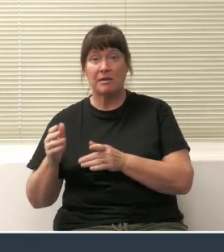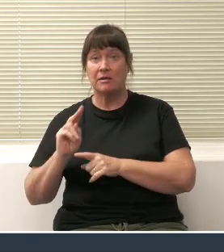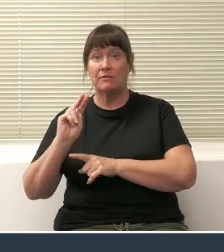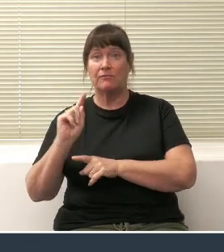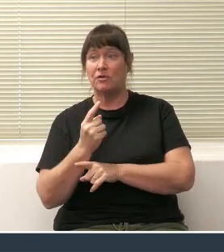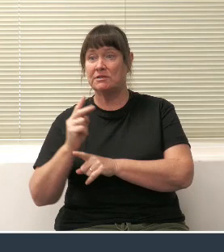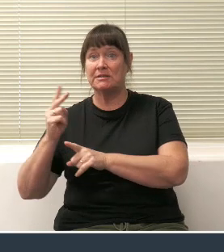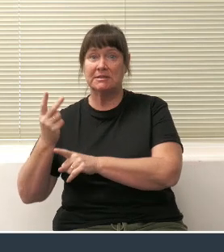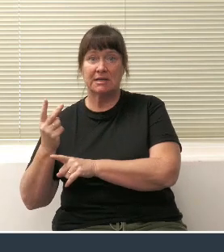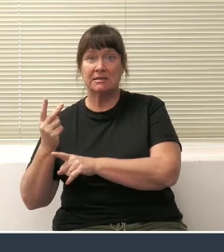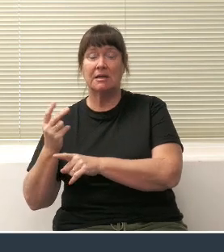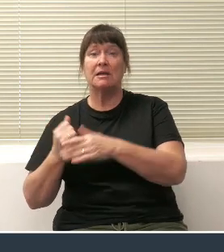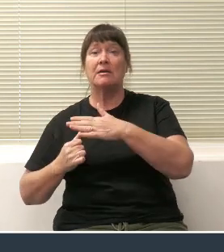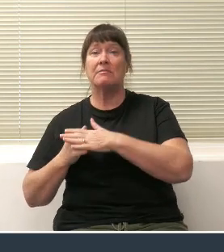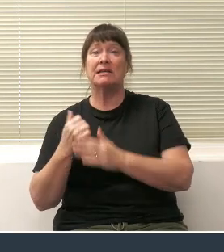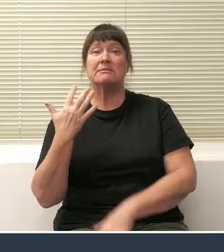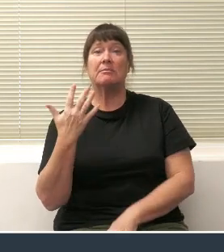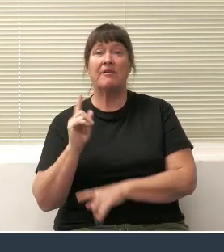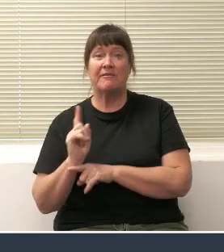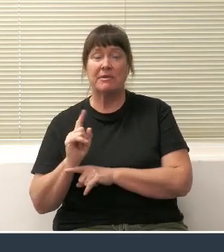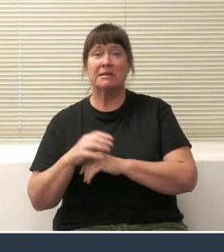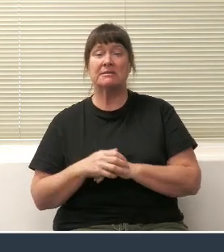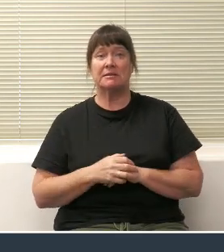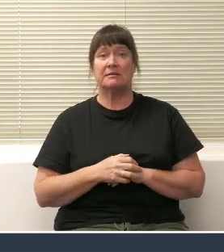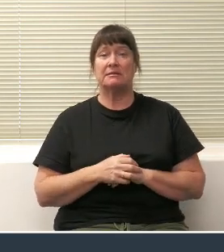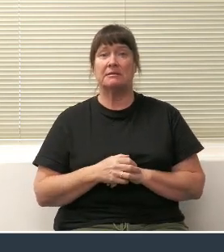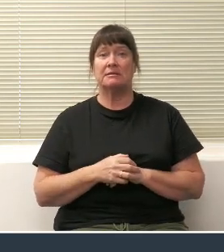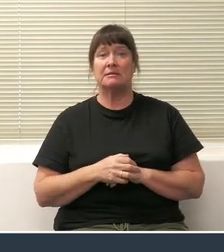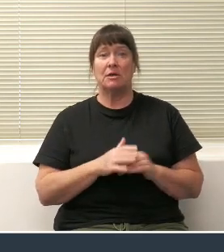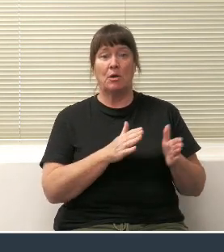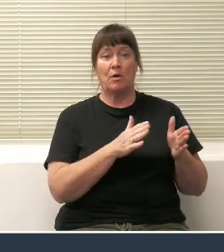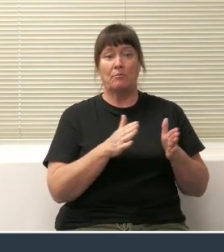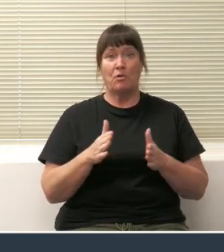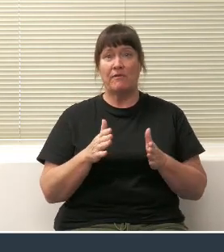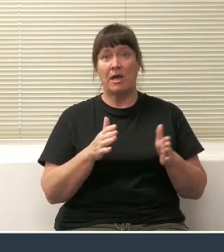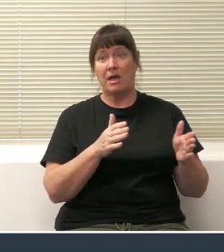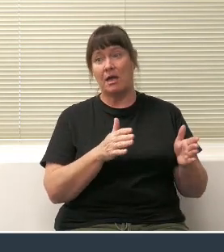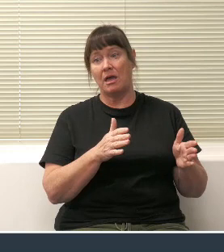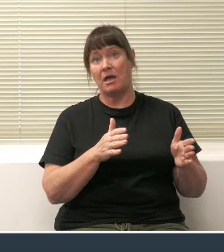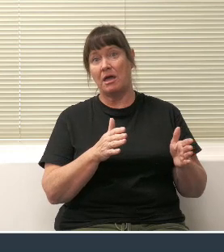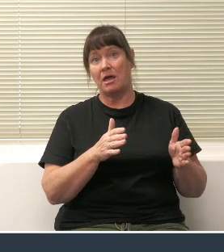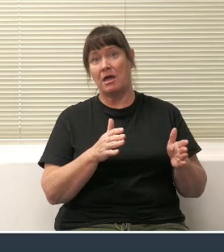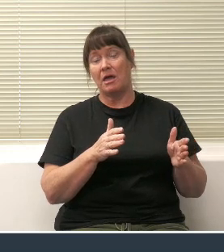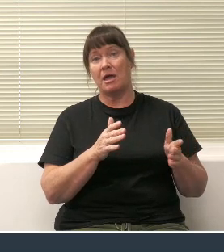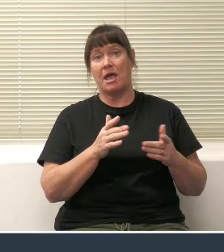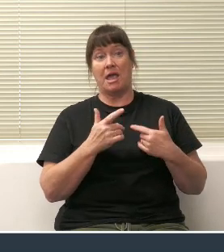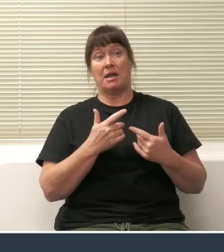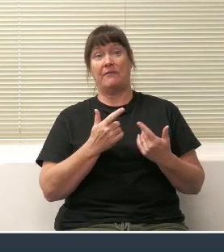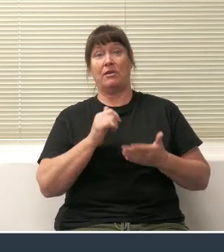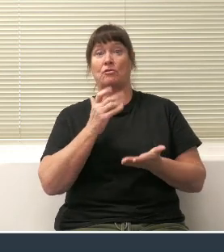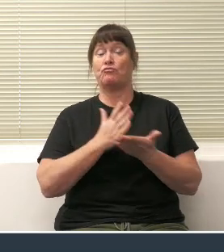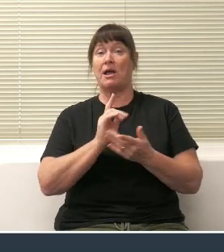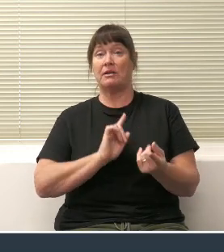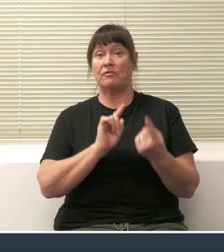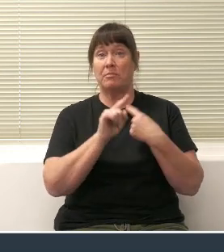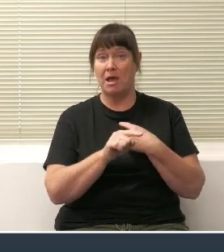speaking to the motion, have a maximum of 5 minutes. And mover of motions, when exercising right of reply, again, no